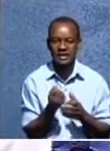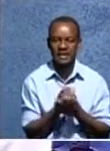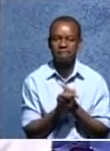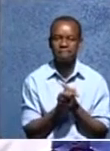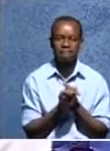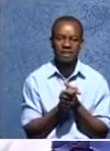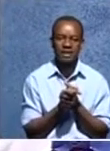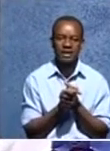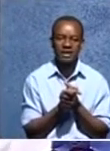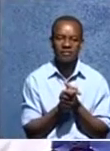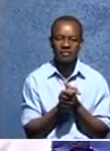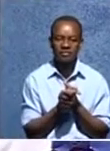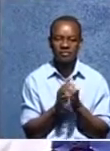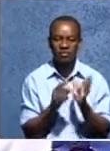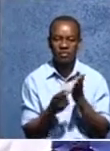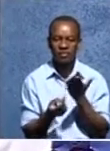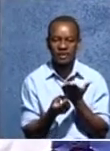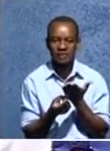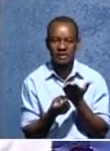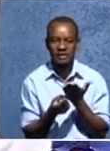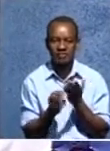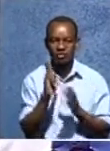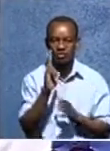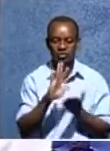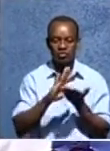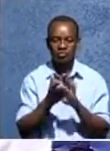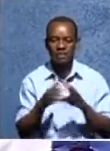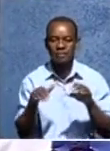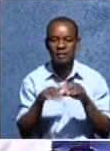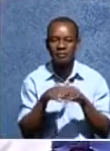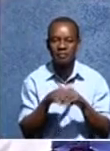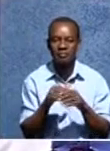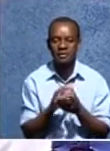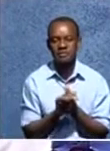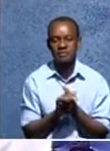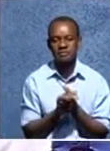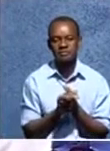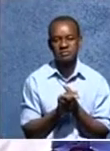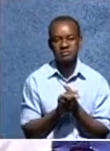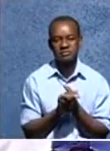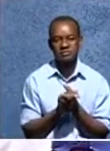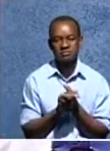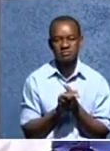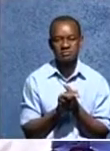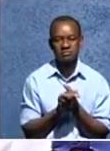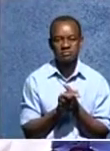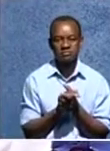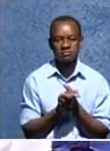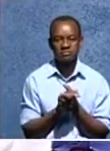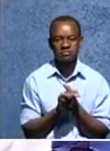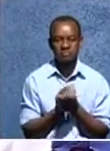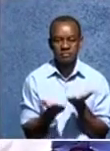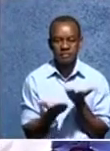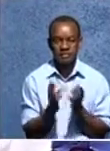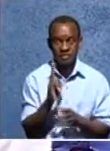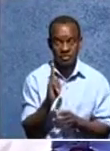you get 50% discounts at times. So there are some initiatives, possibly, as you probably say, Hilda, maybe we have to see a way how